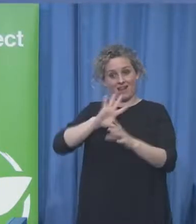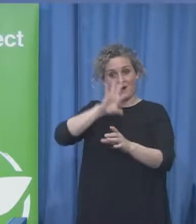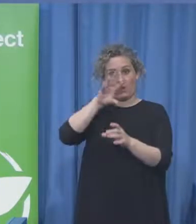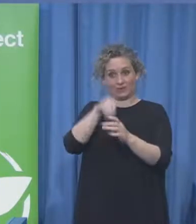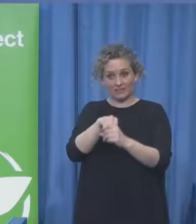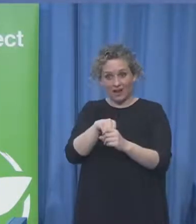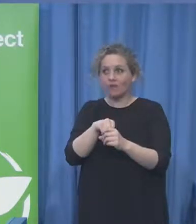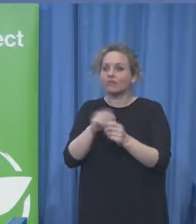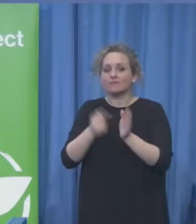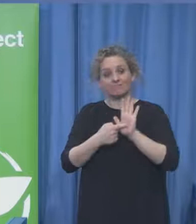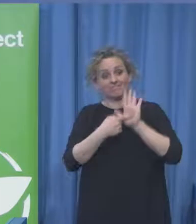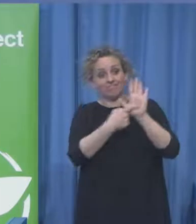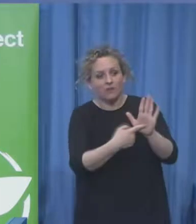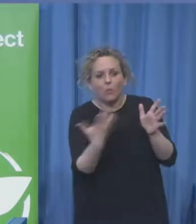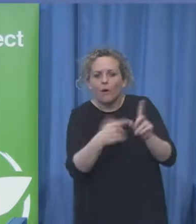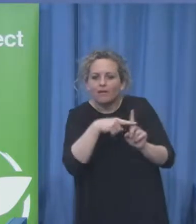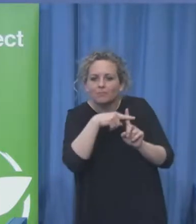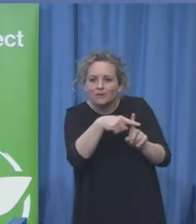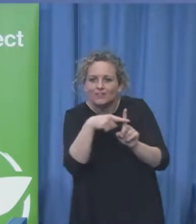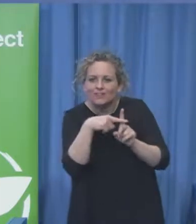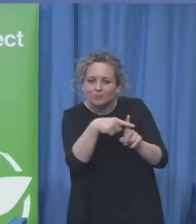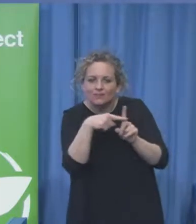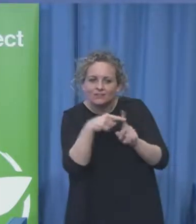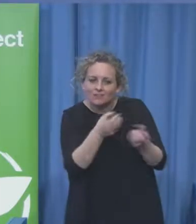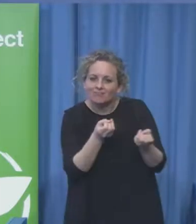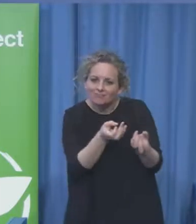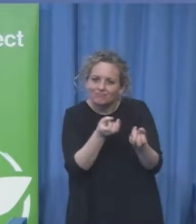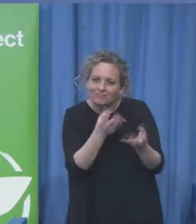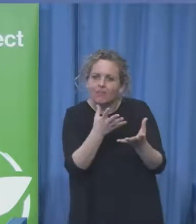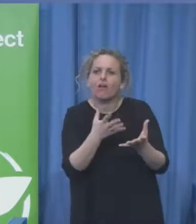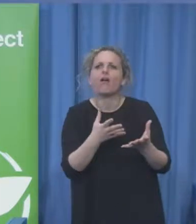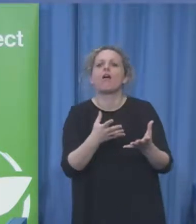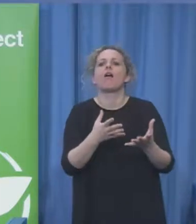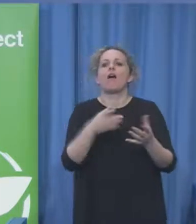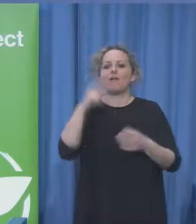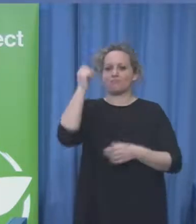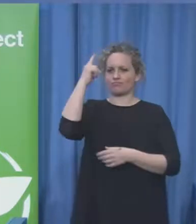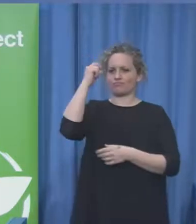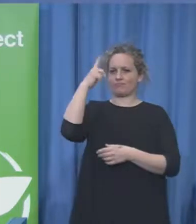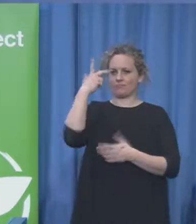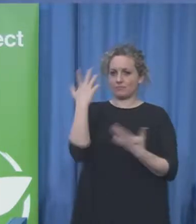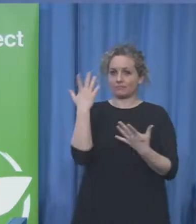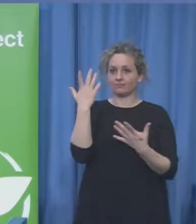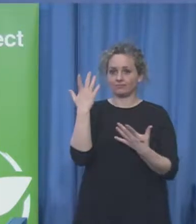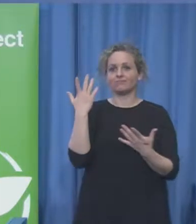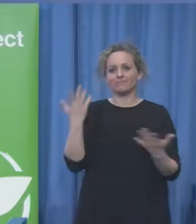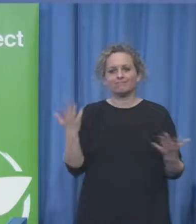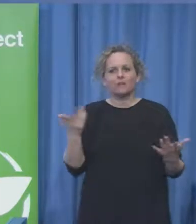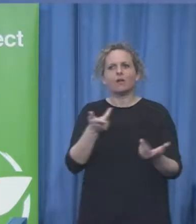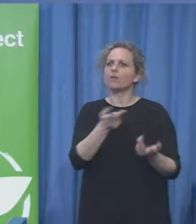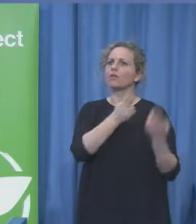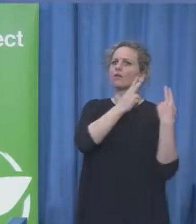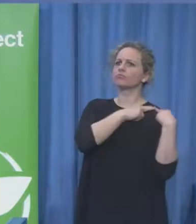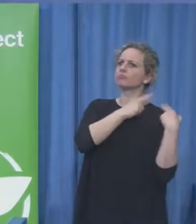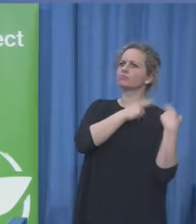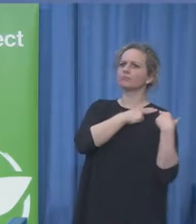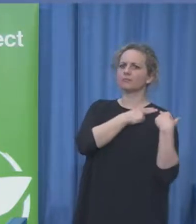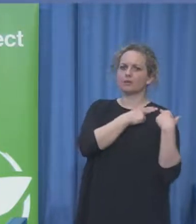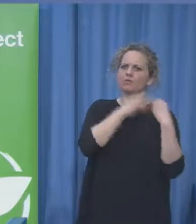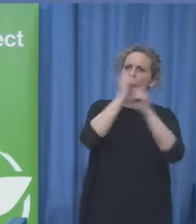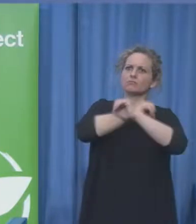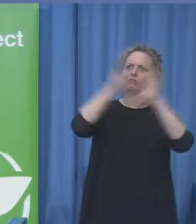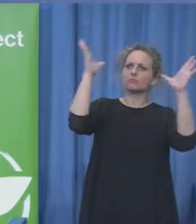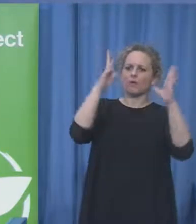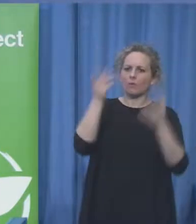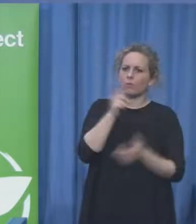this responsible government and sound market, these 2 forces should be seen